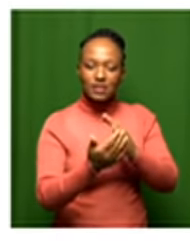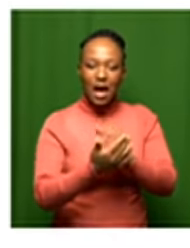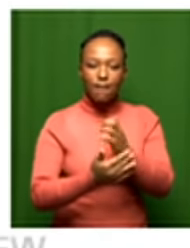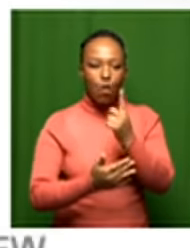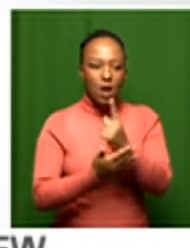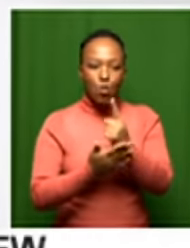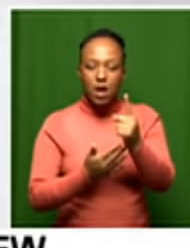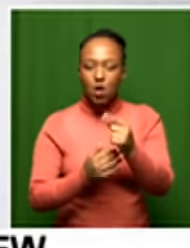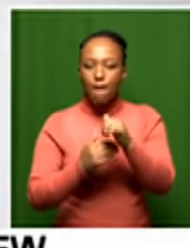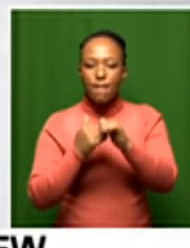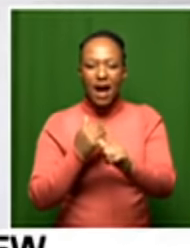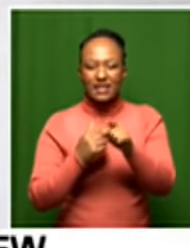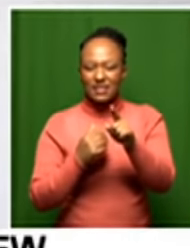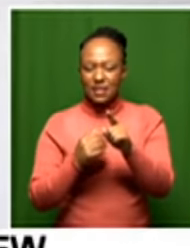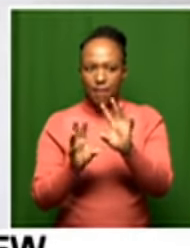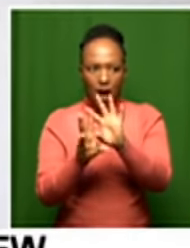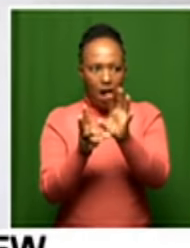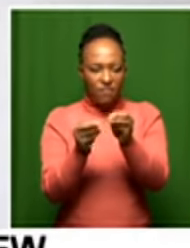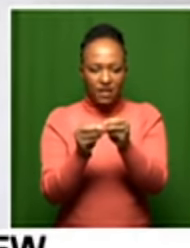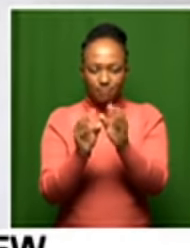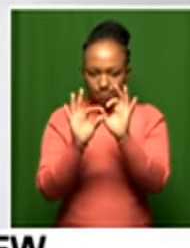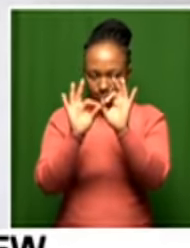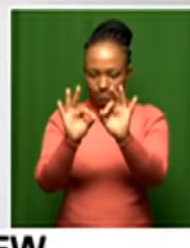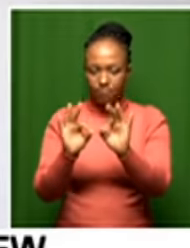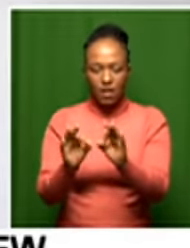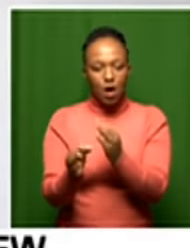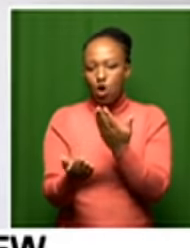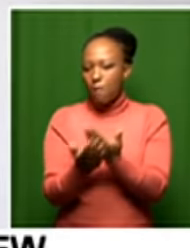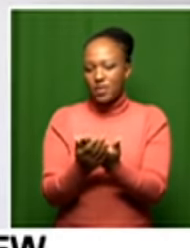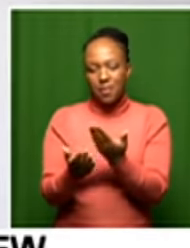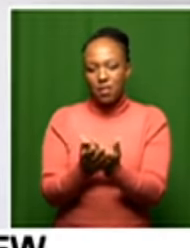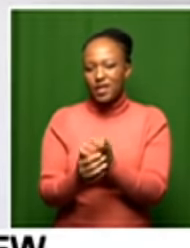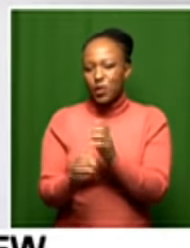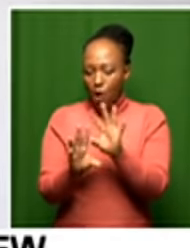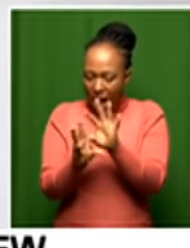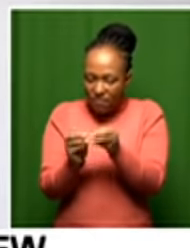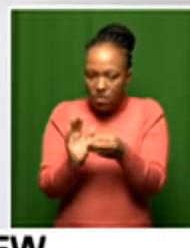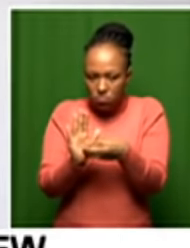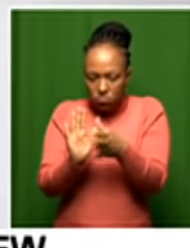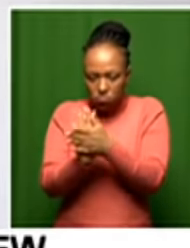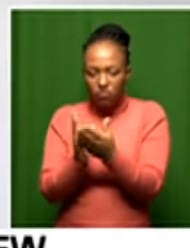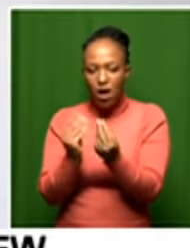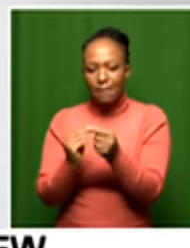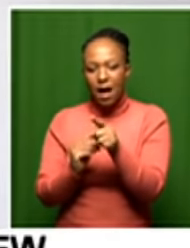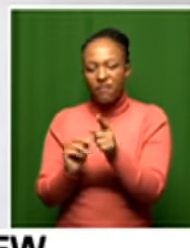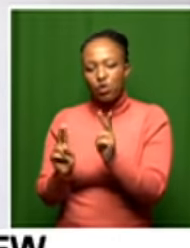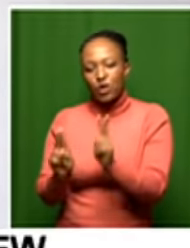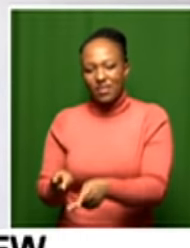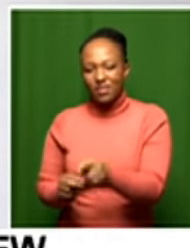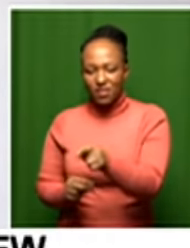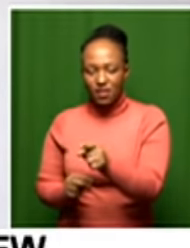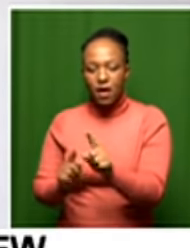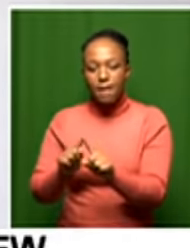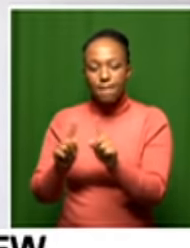months prior. So not always really possible to read too much into this particular indicator, but